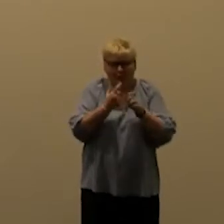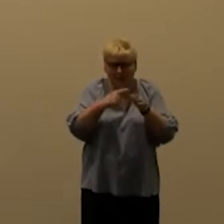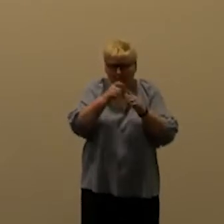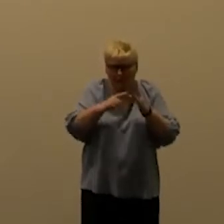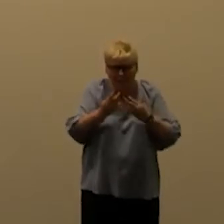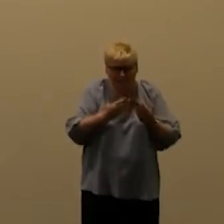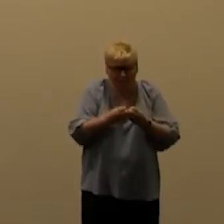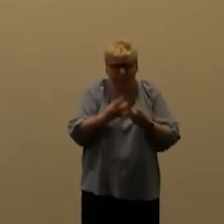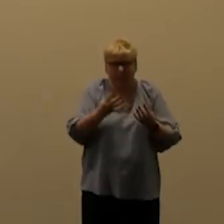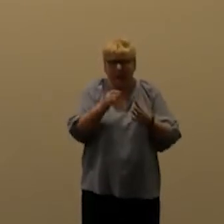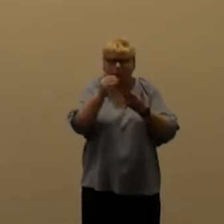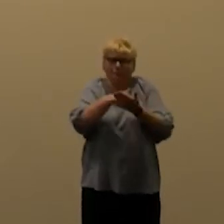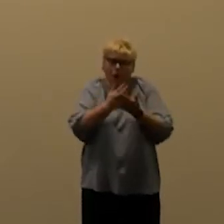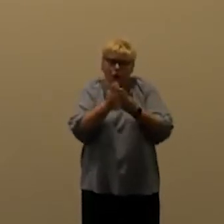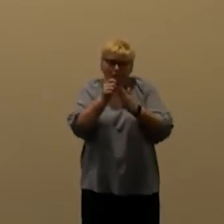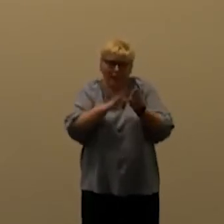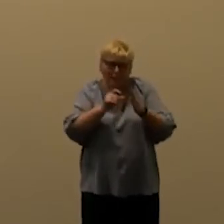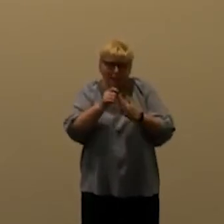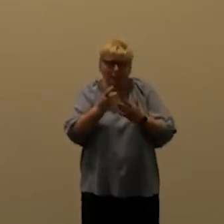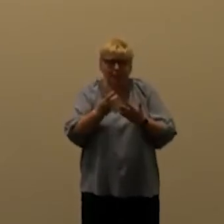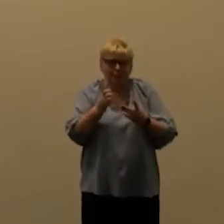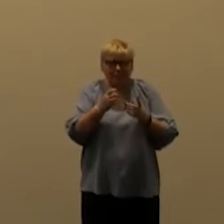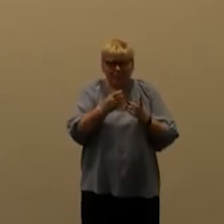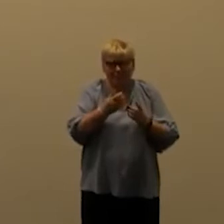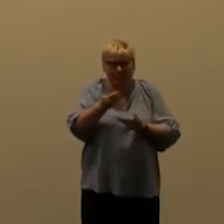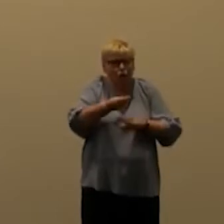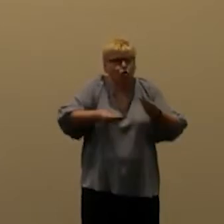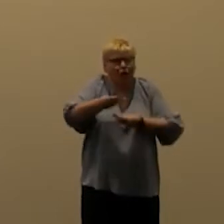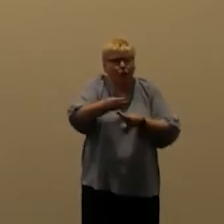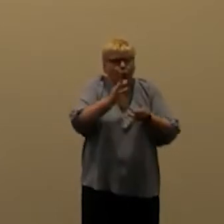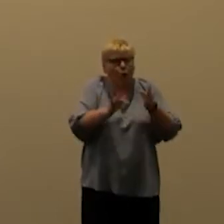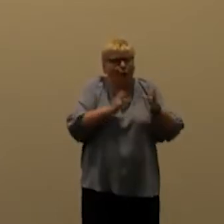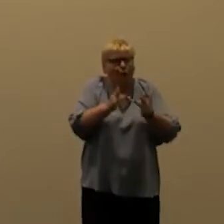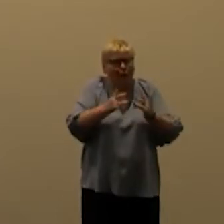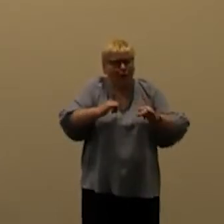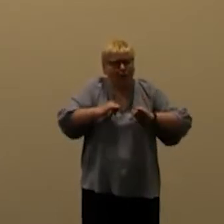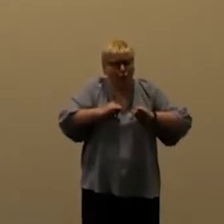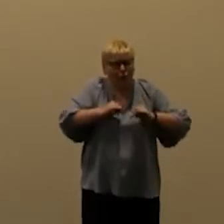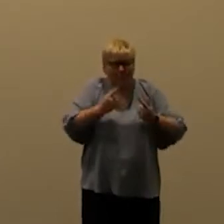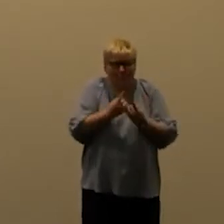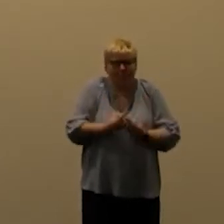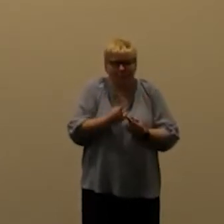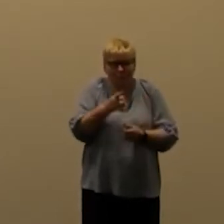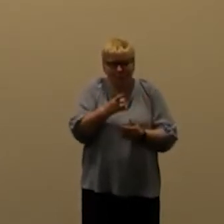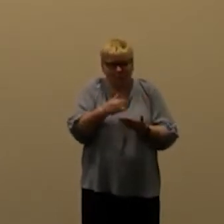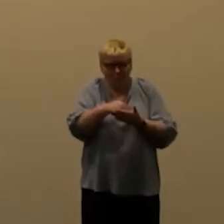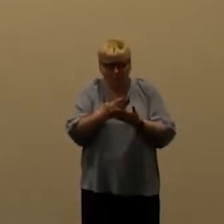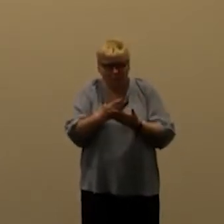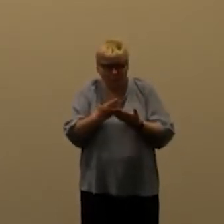AD, PowerShell PnP, SharePoint, Exchange Online Management, that's going to go deal with Exchange, and Teams is going to deal with Teams.